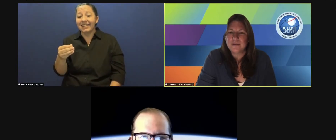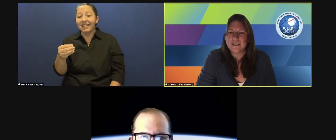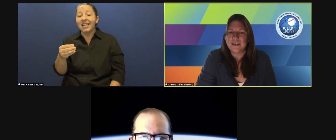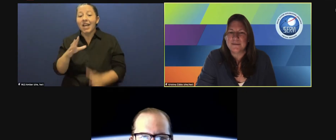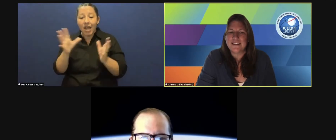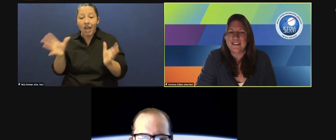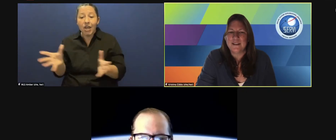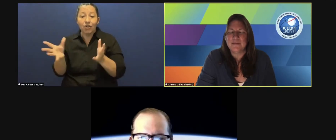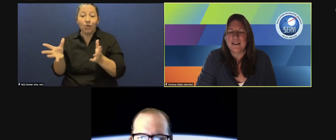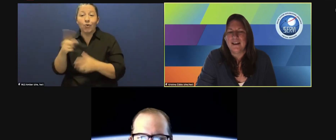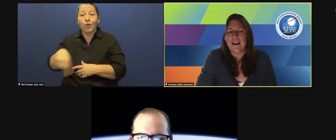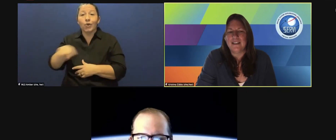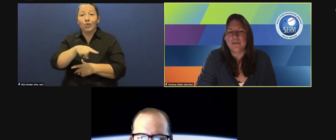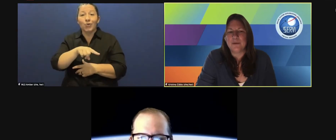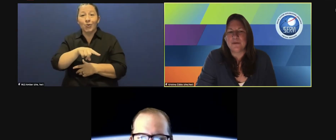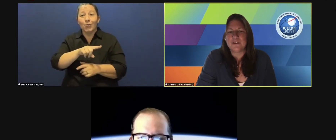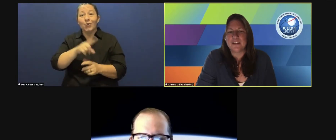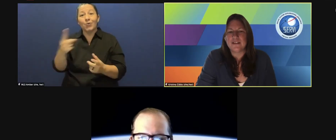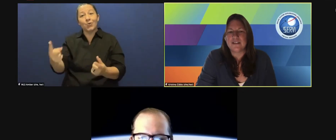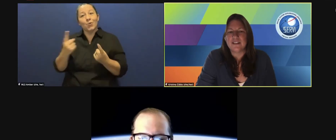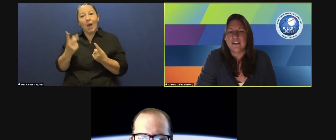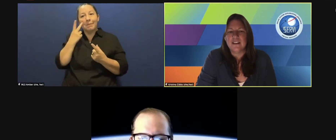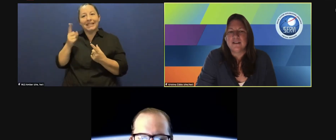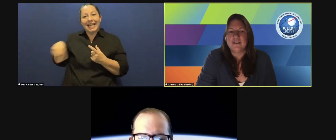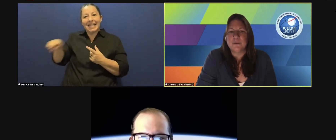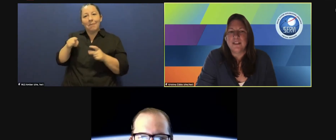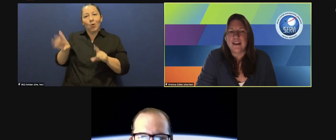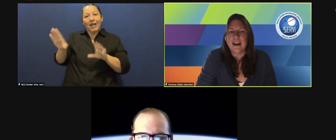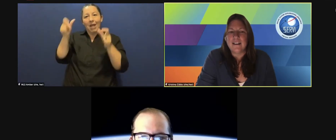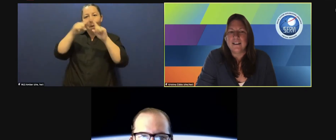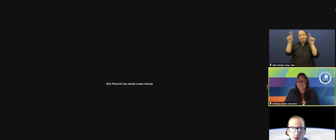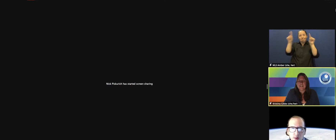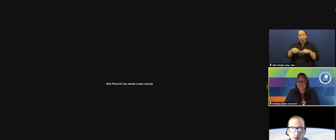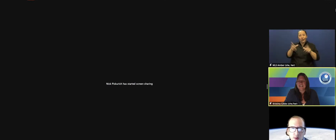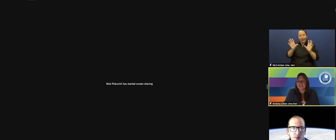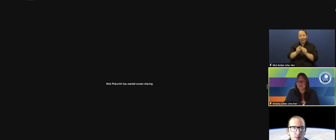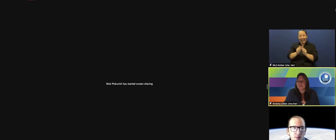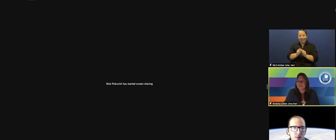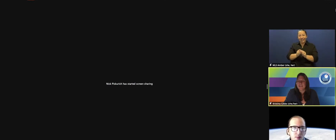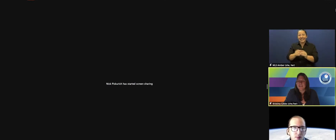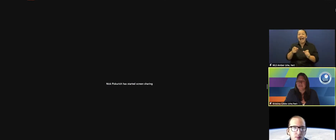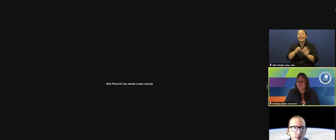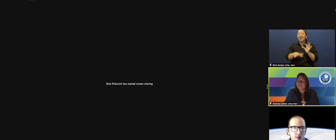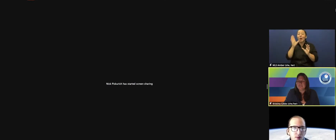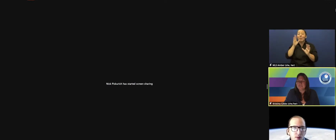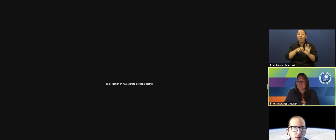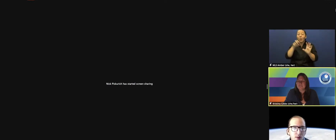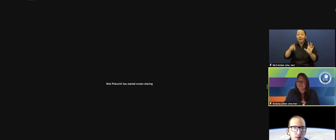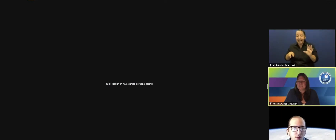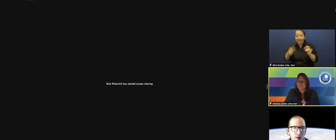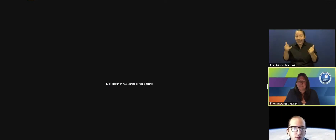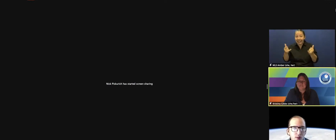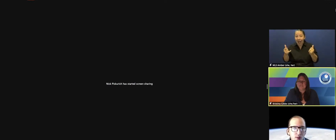encourage you to come see them at their poster session. So with that, Nicholas is up first.